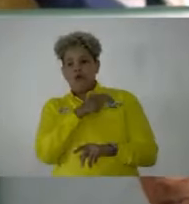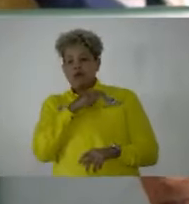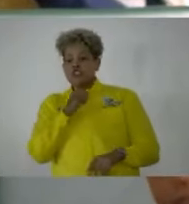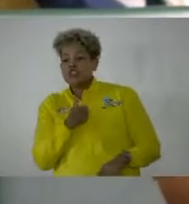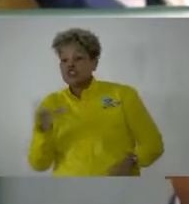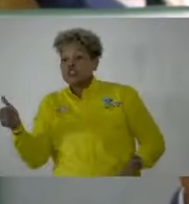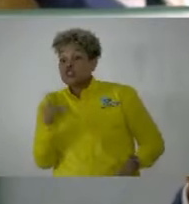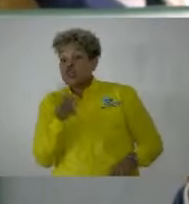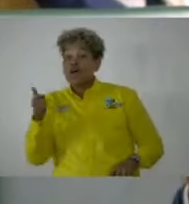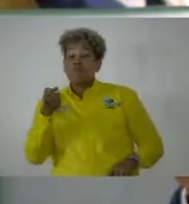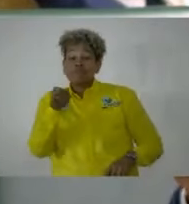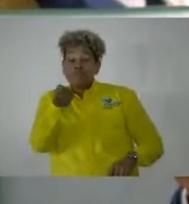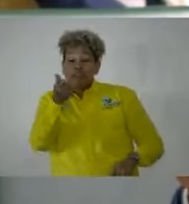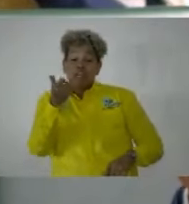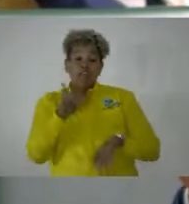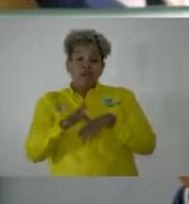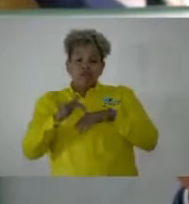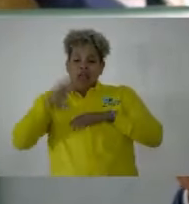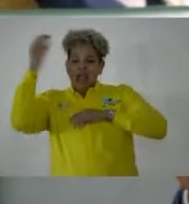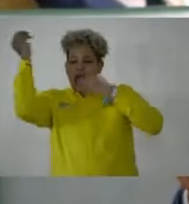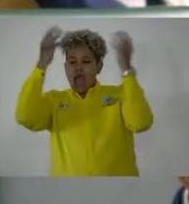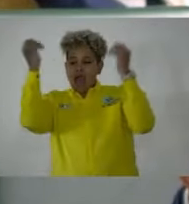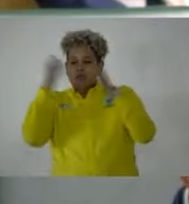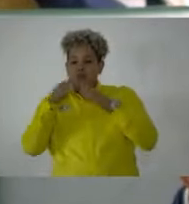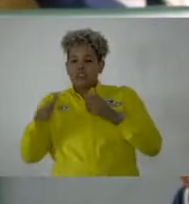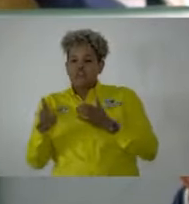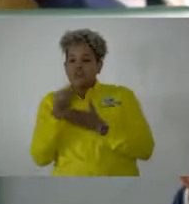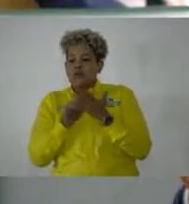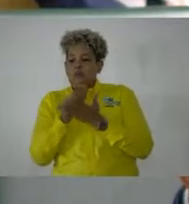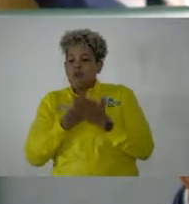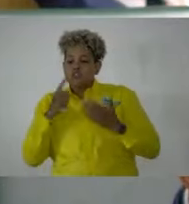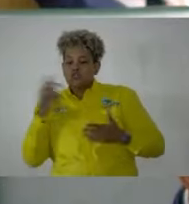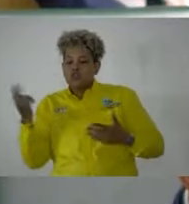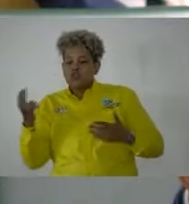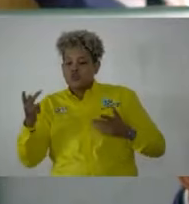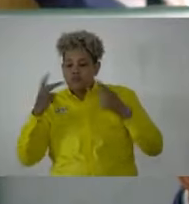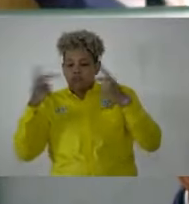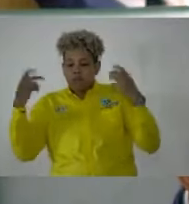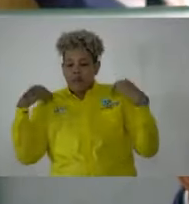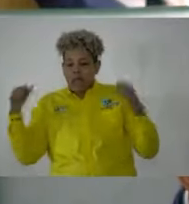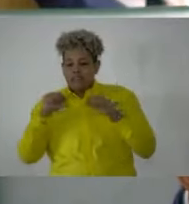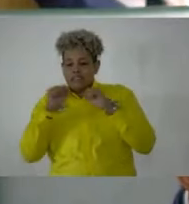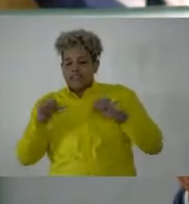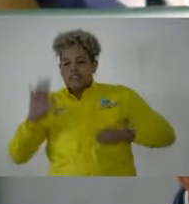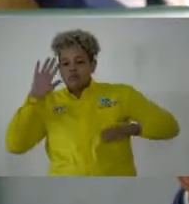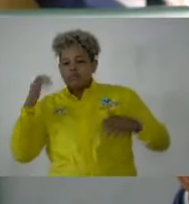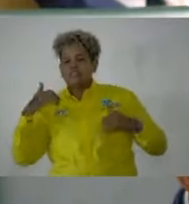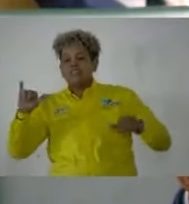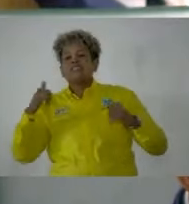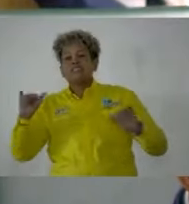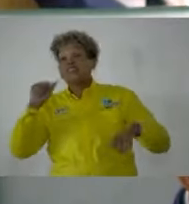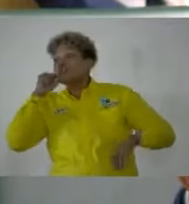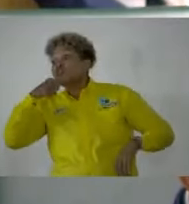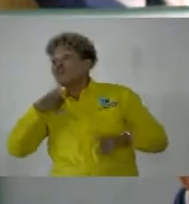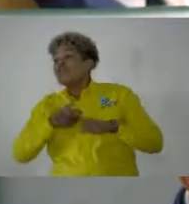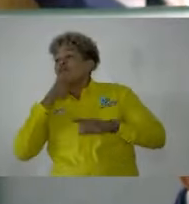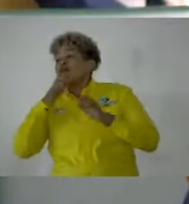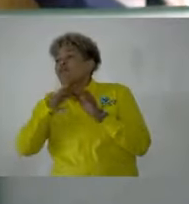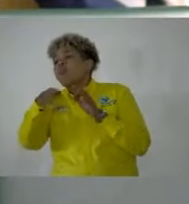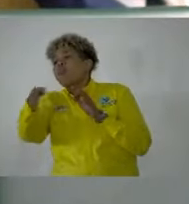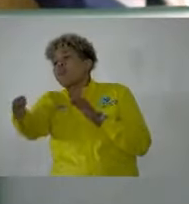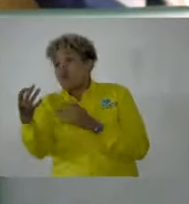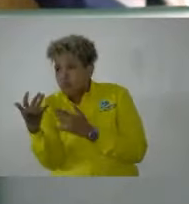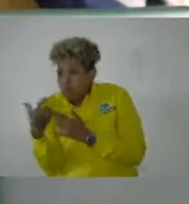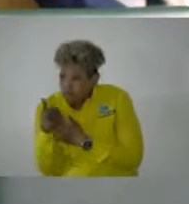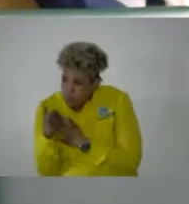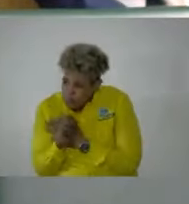available ambulances. With this budget, users of the public health system will continue to suffer from prolonged waiting